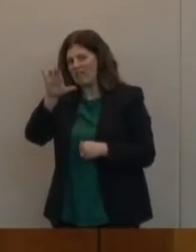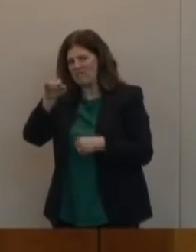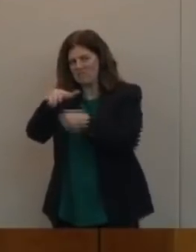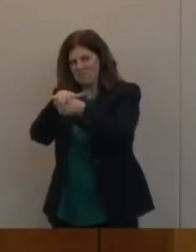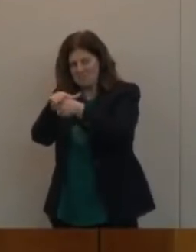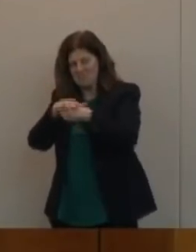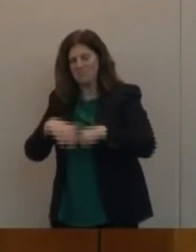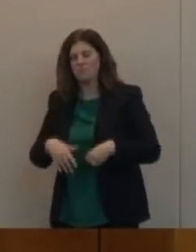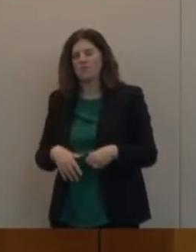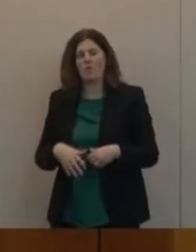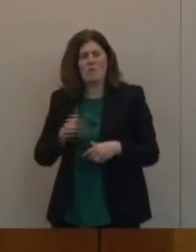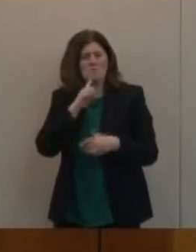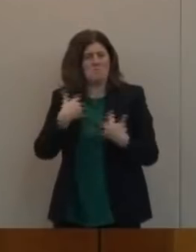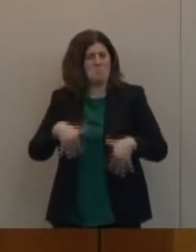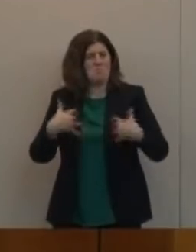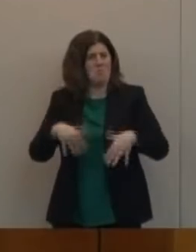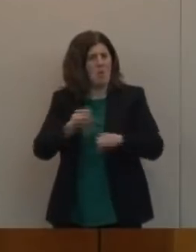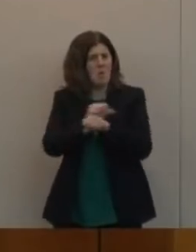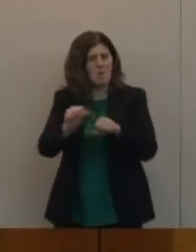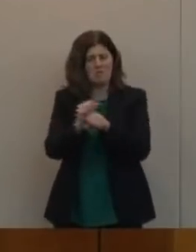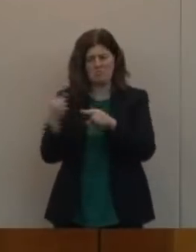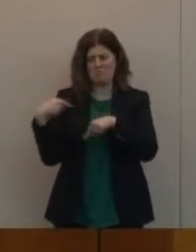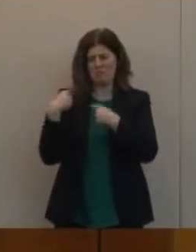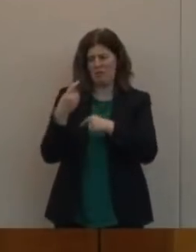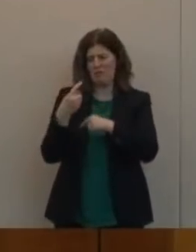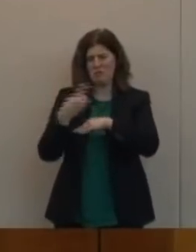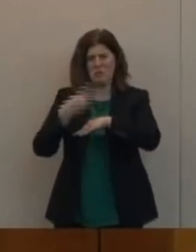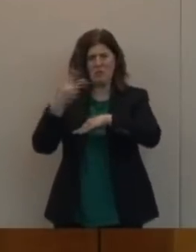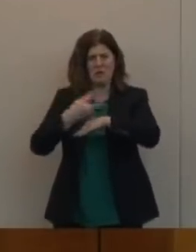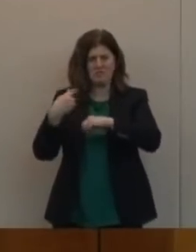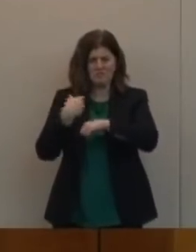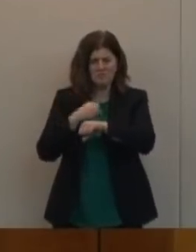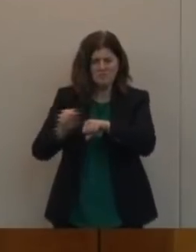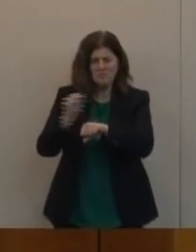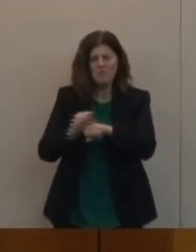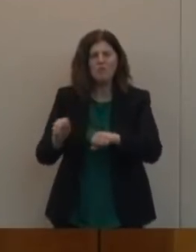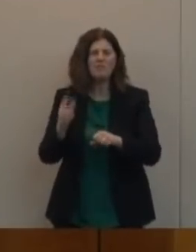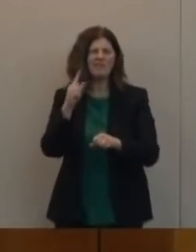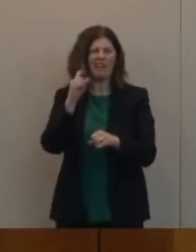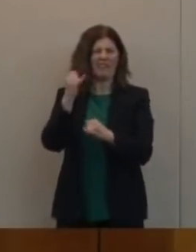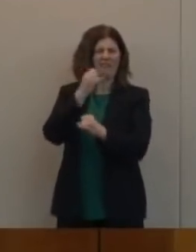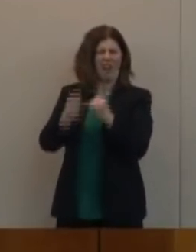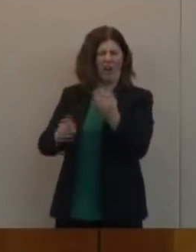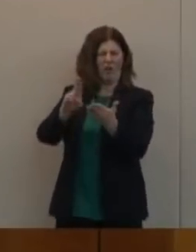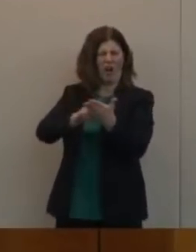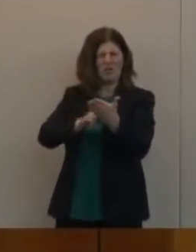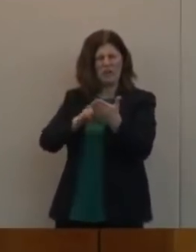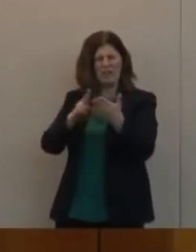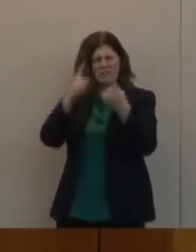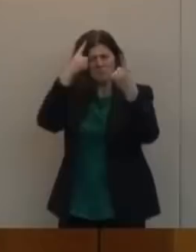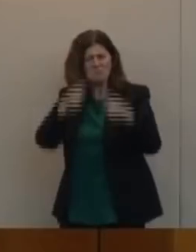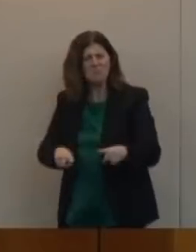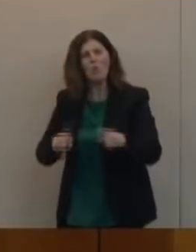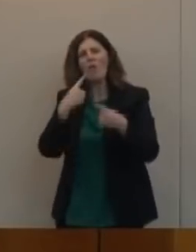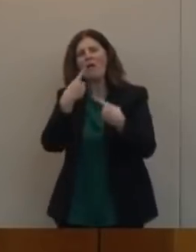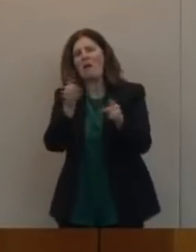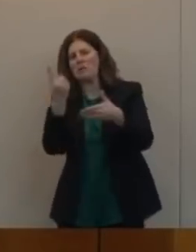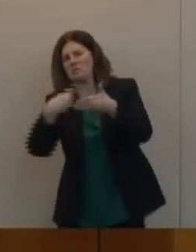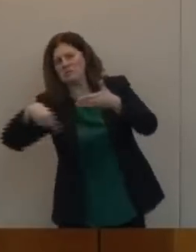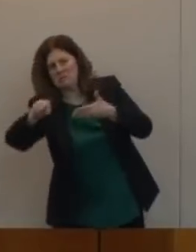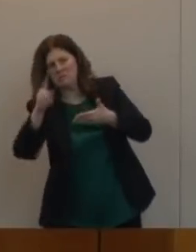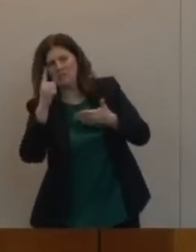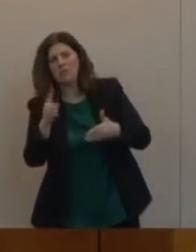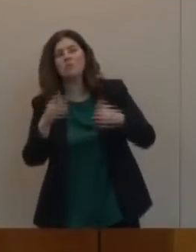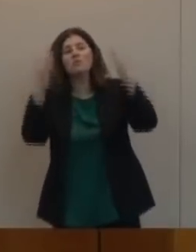several days to actually negotiate an arrangement. We don't have a final contract, but we'll announce that next week. And that COVID-only nursing